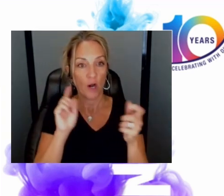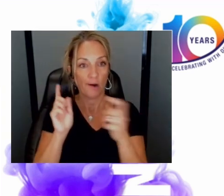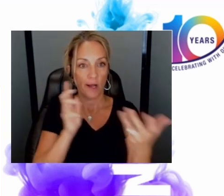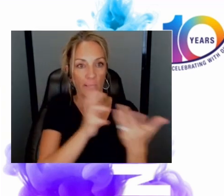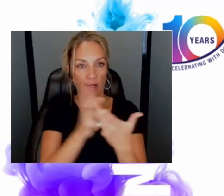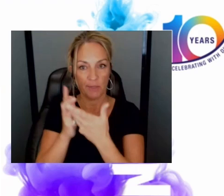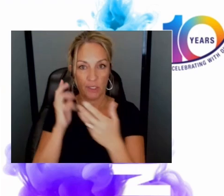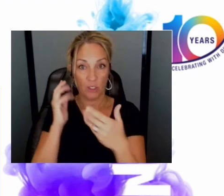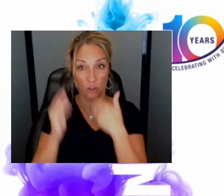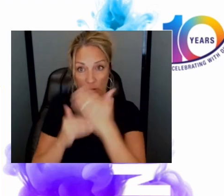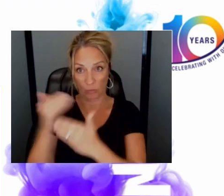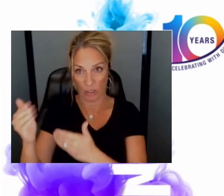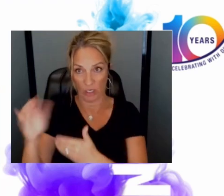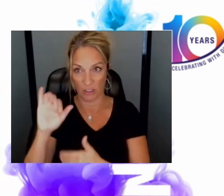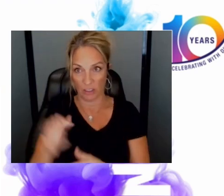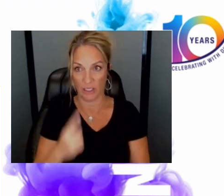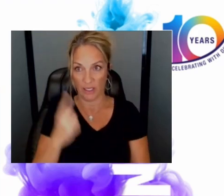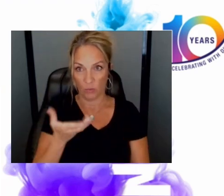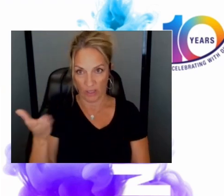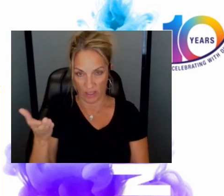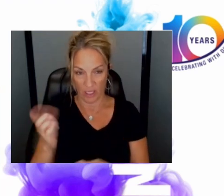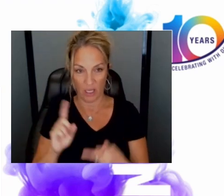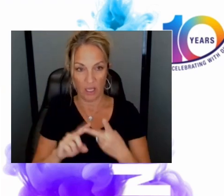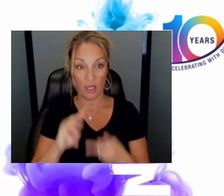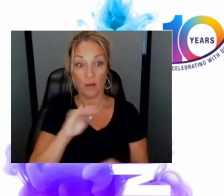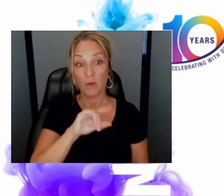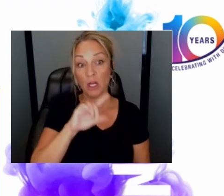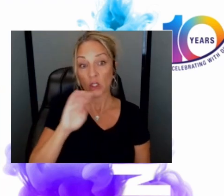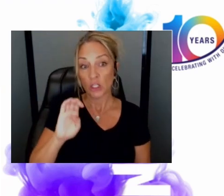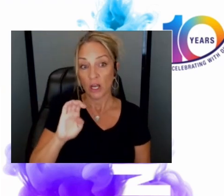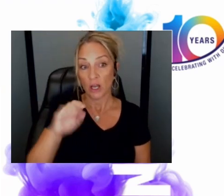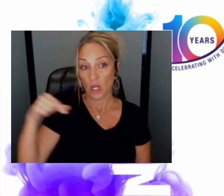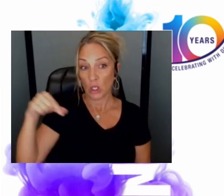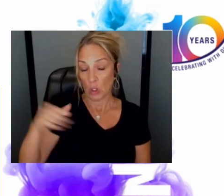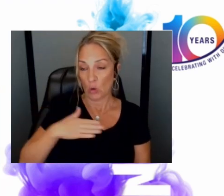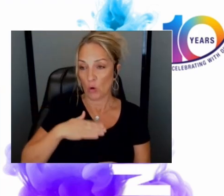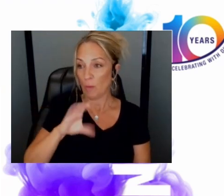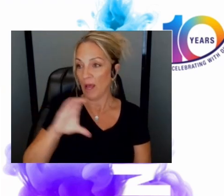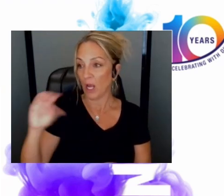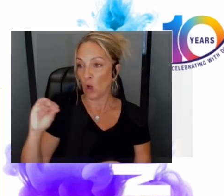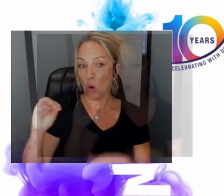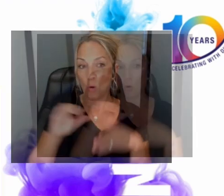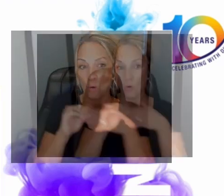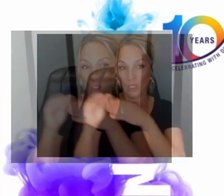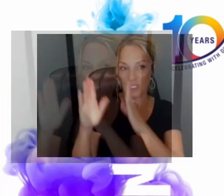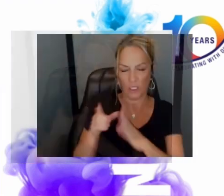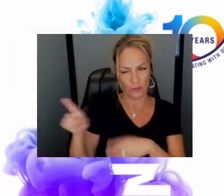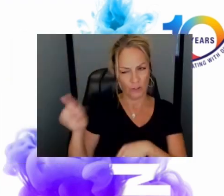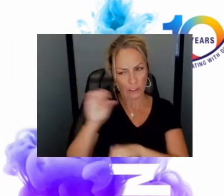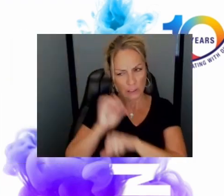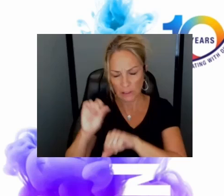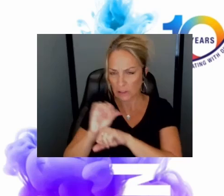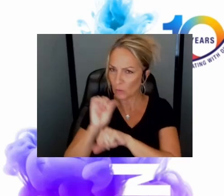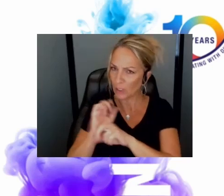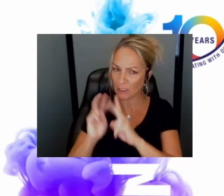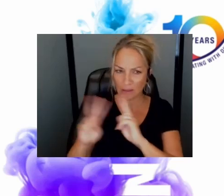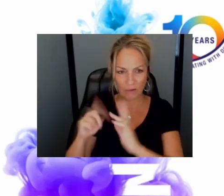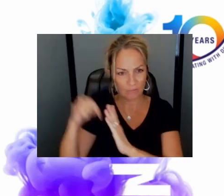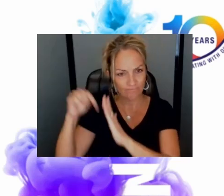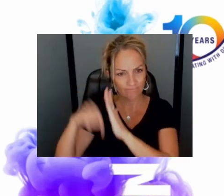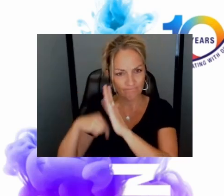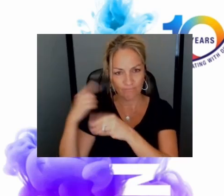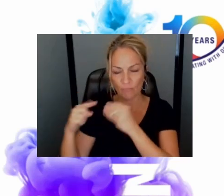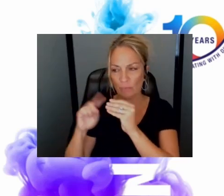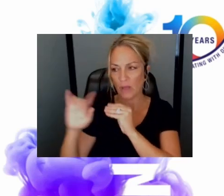is one thing. Michelle Q, my co-leader, worked very diligently on that. The accommodation process, if